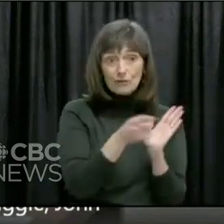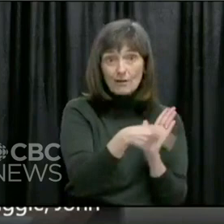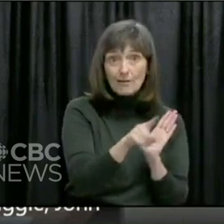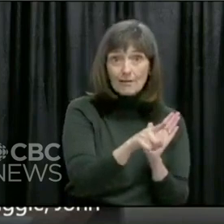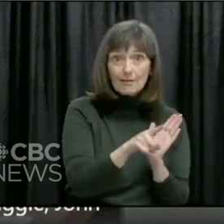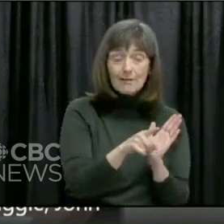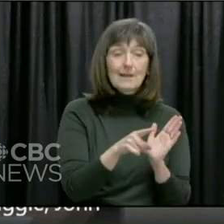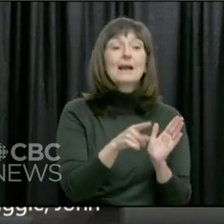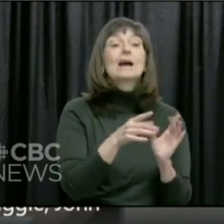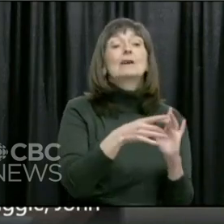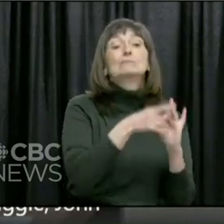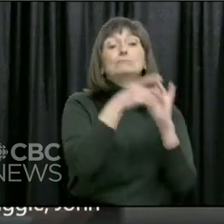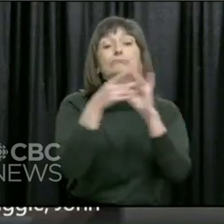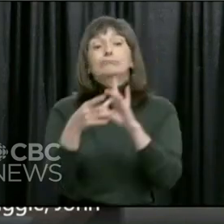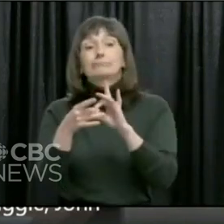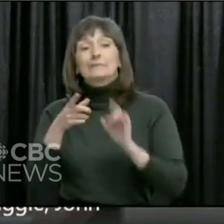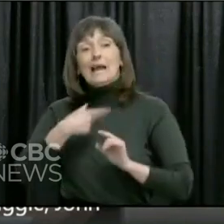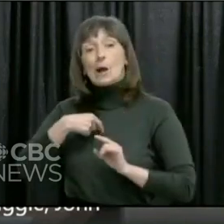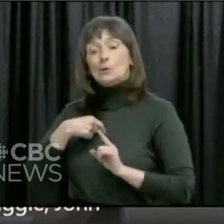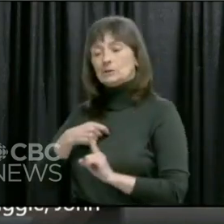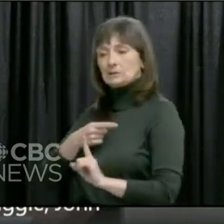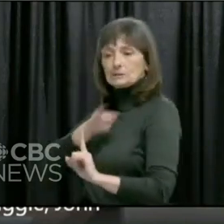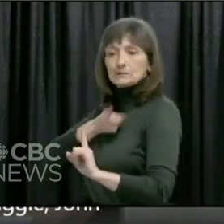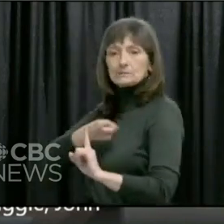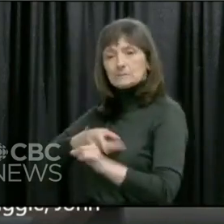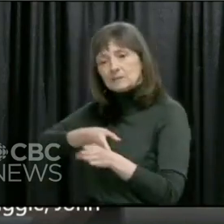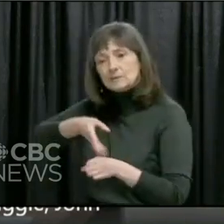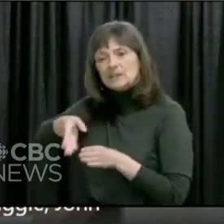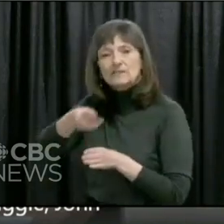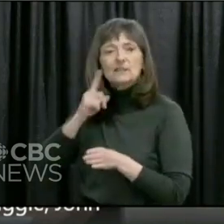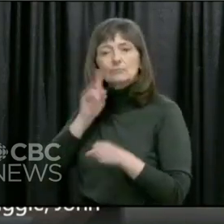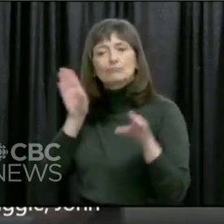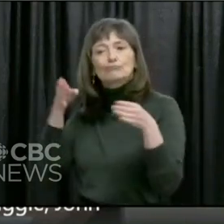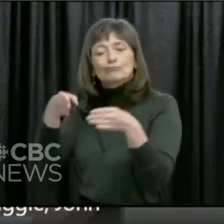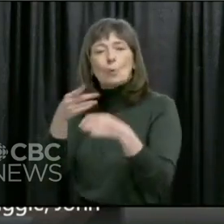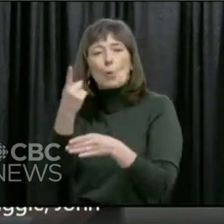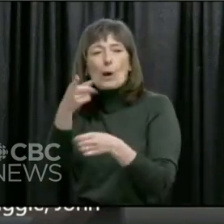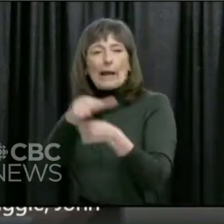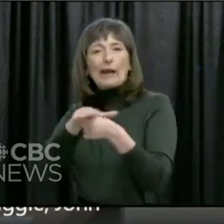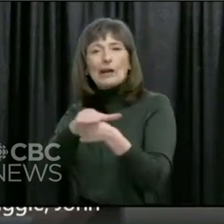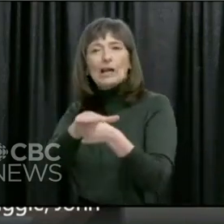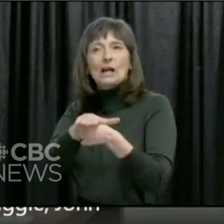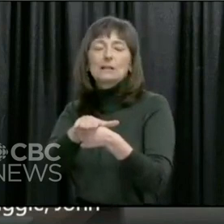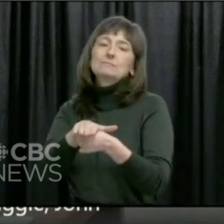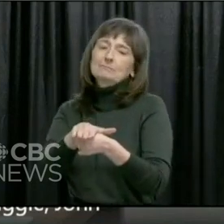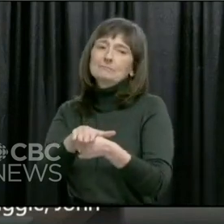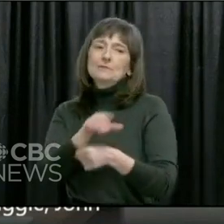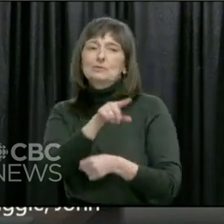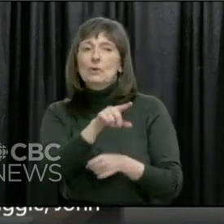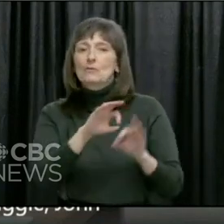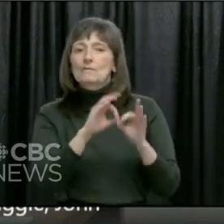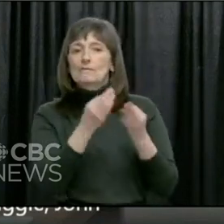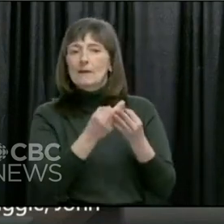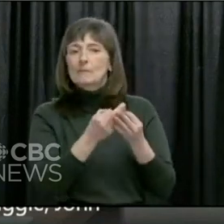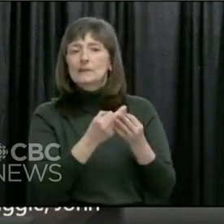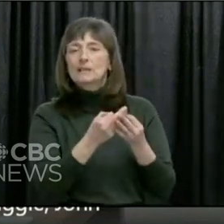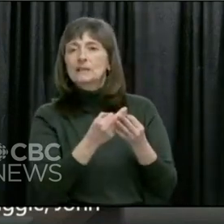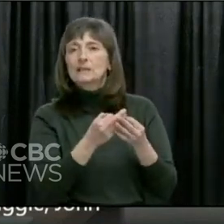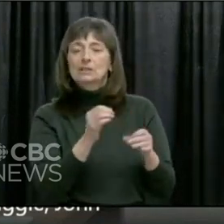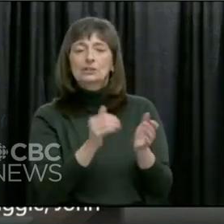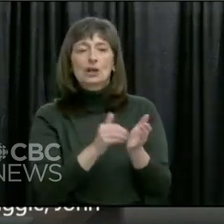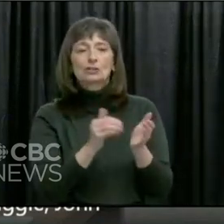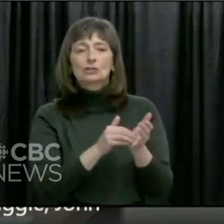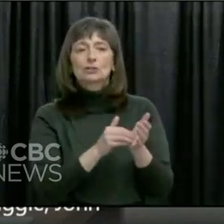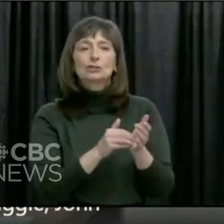primary care and to allow others to work to their full scope of practice. And the Family Practice Renewal Network with the